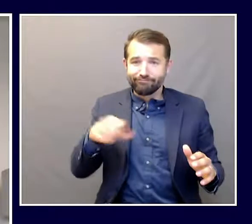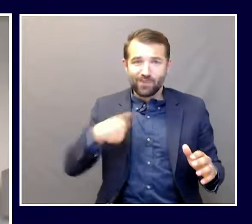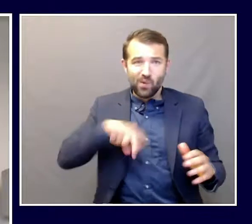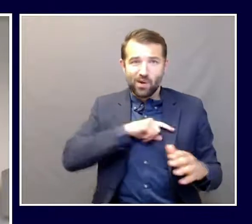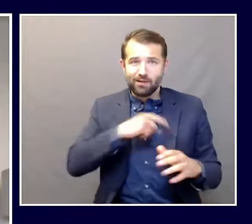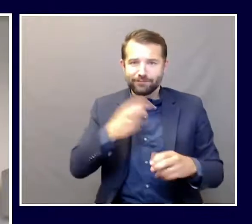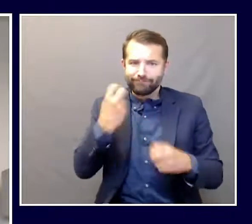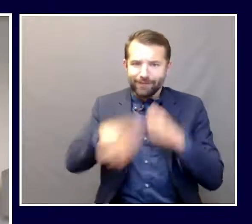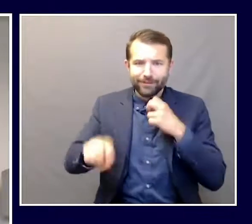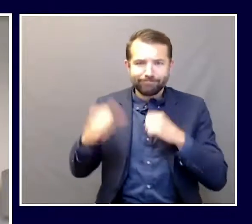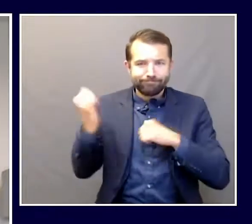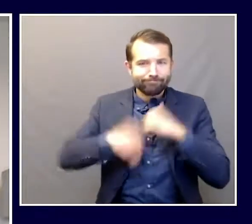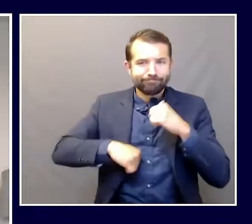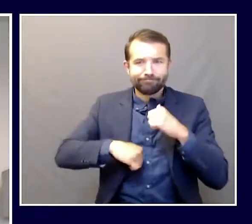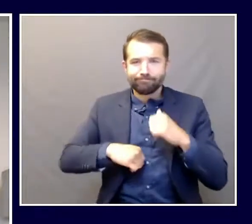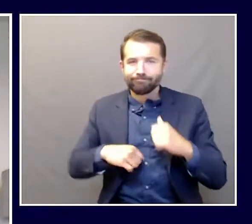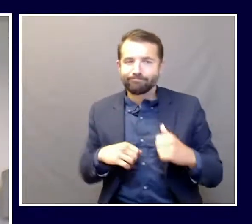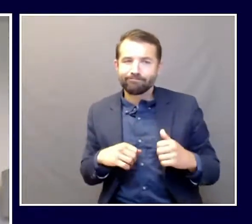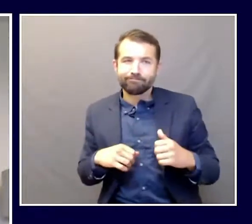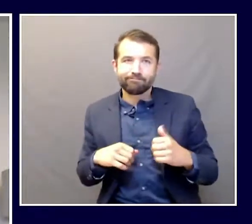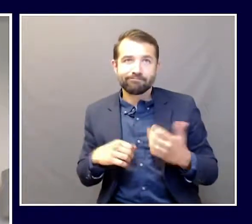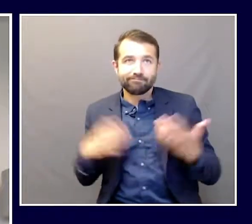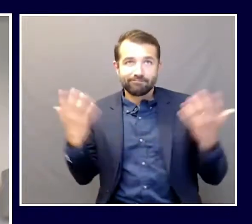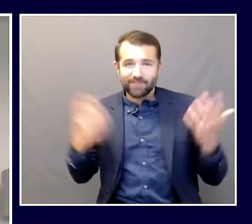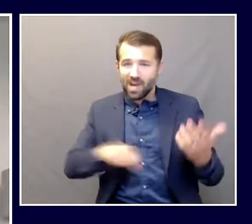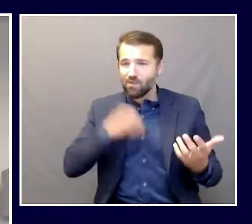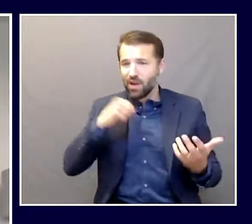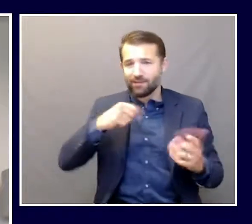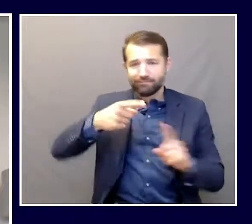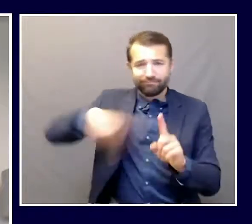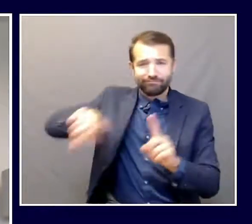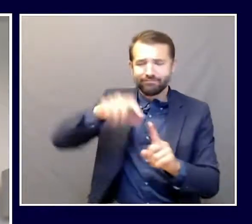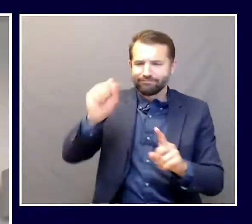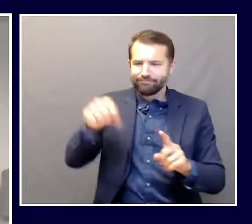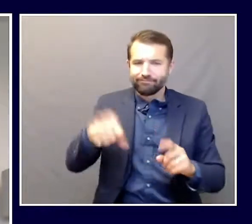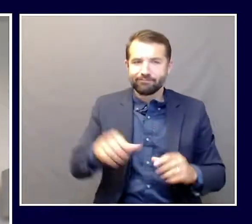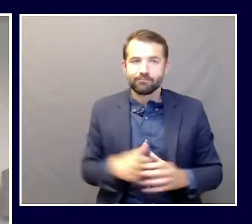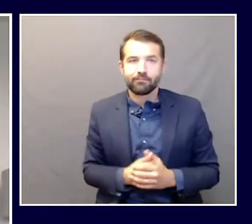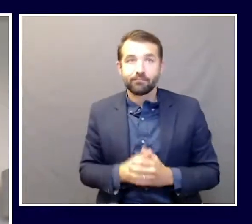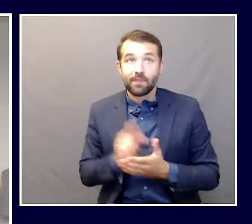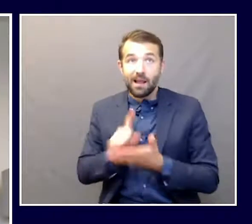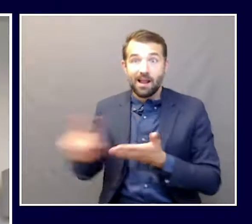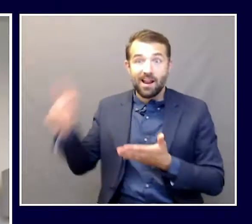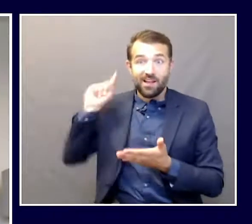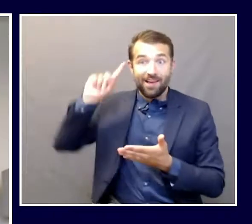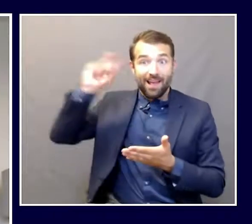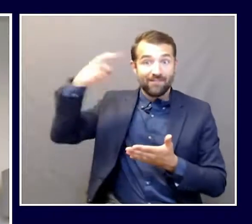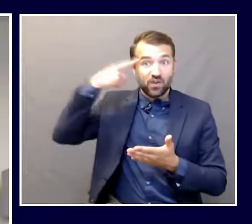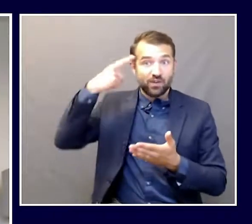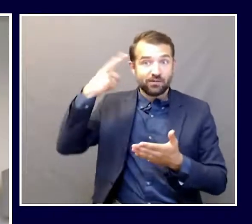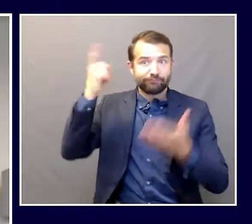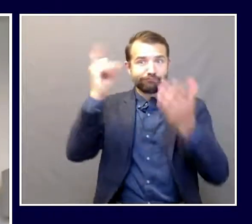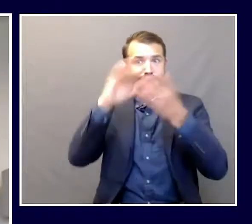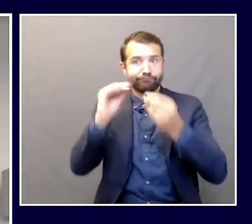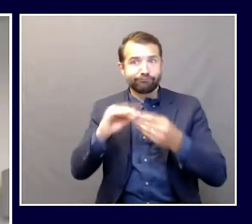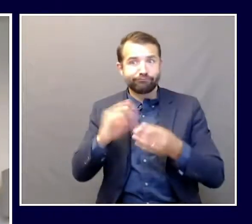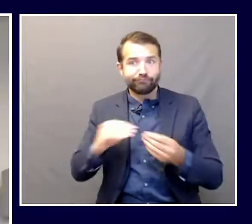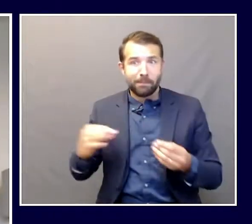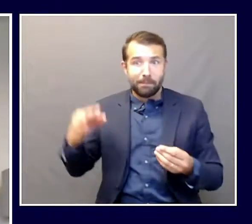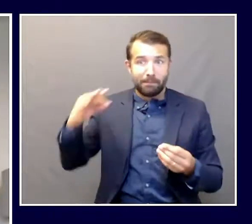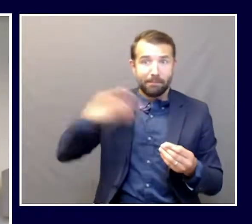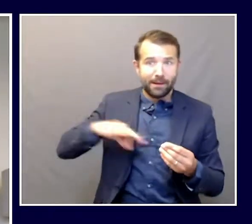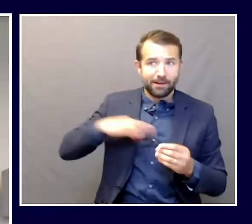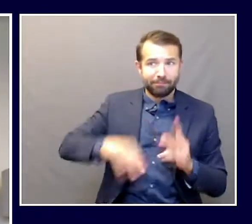do even better than that. So our plan is to take a deeper dive into understanding who